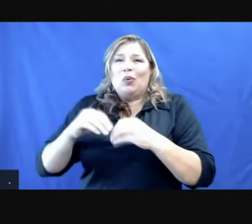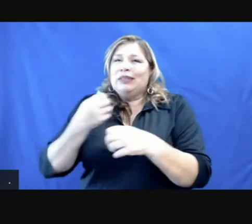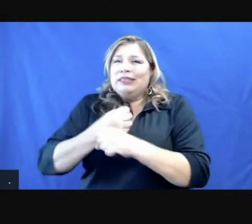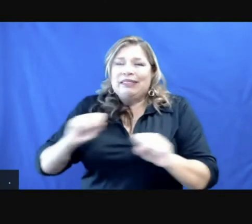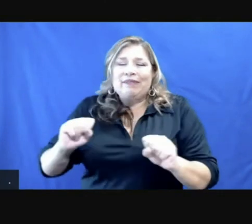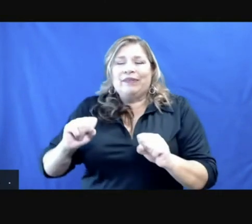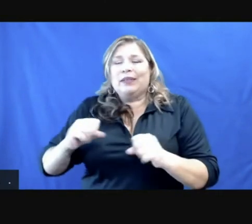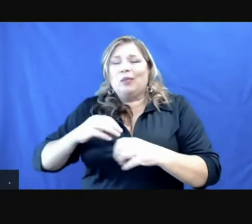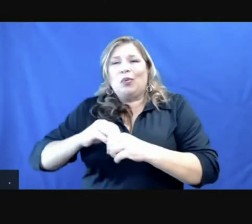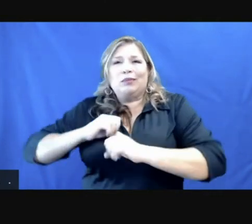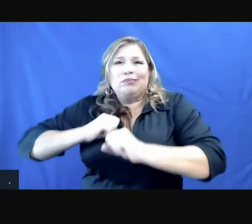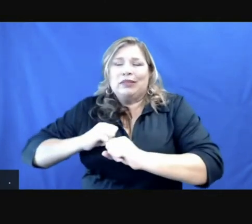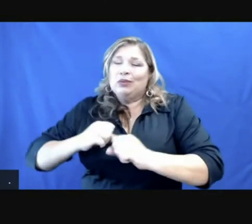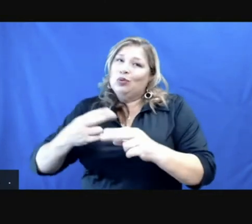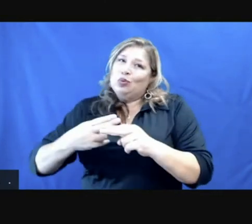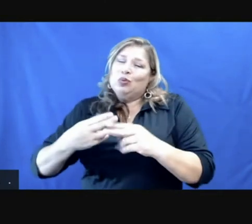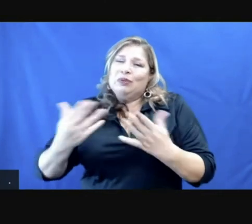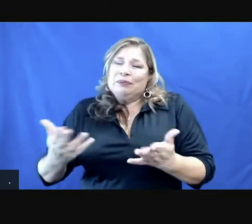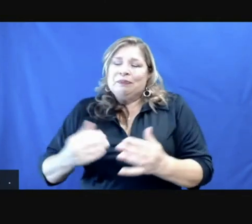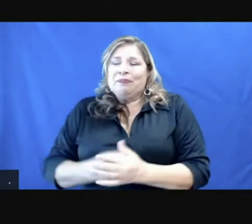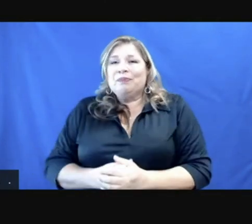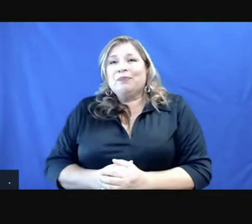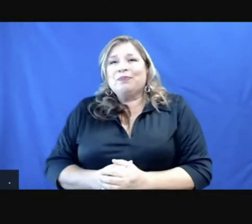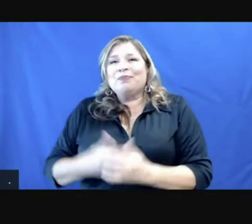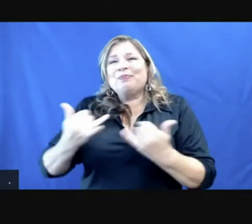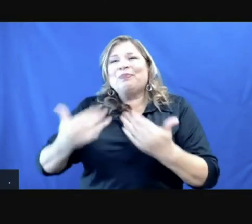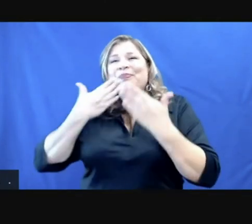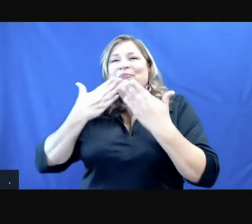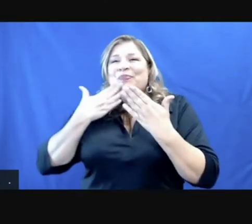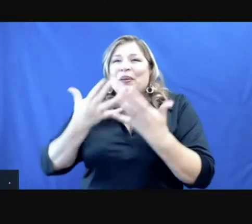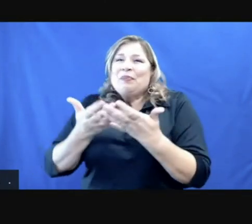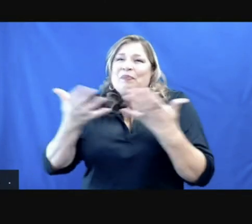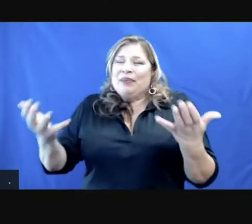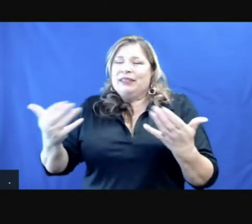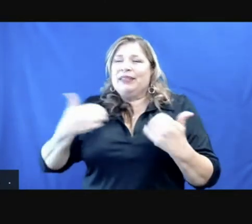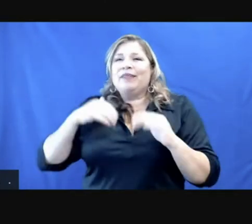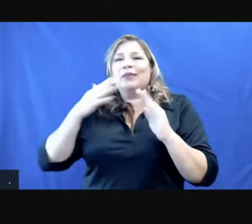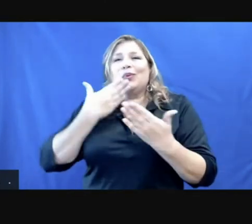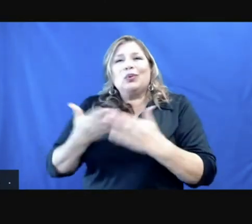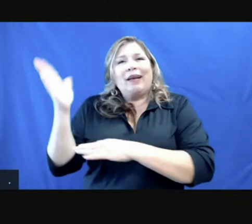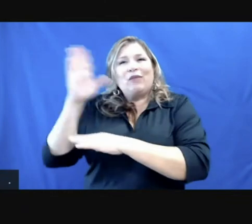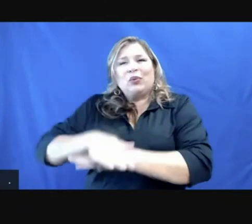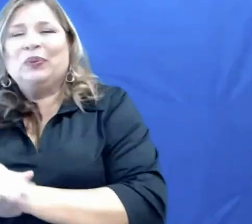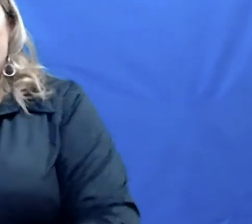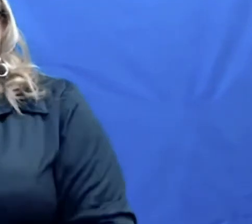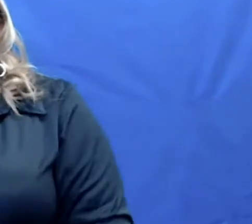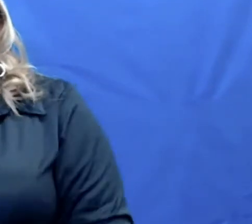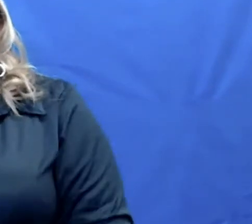soon. So with that, thank you very much and have a good rest of your afternoon.